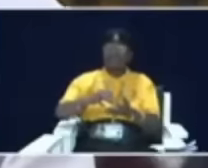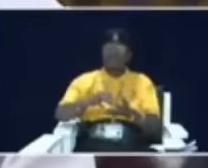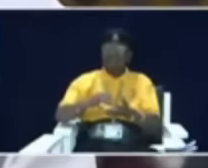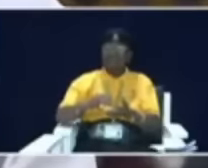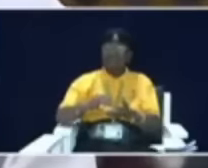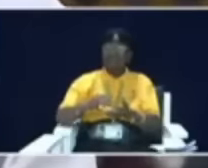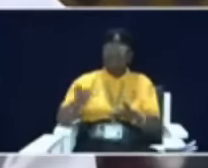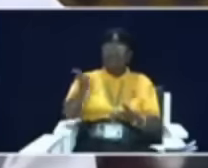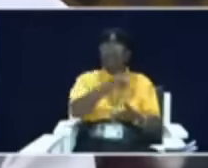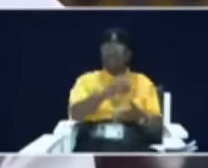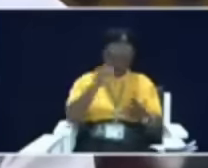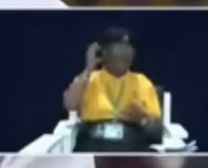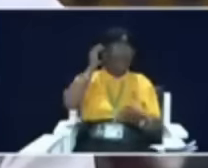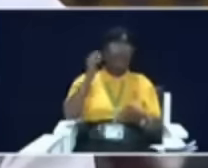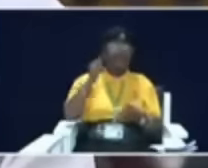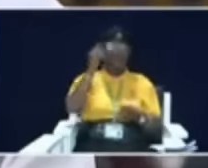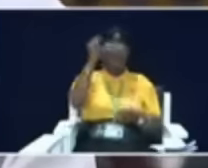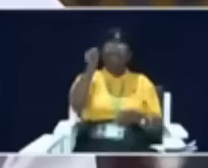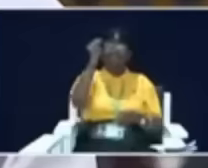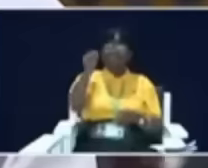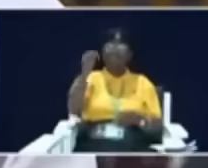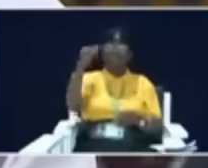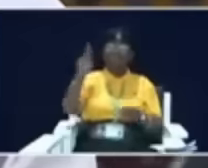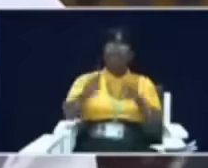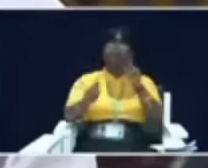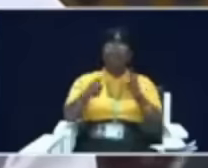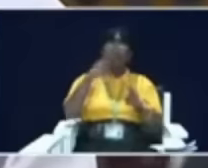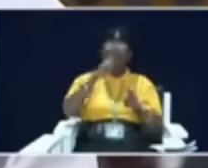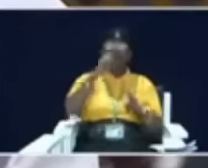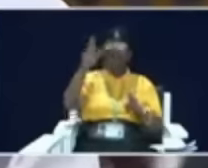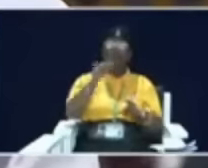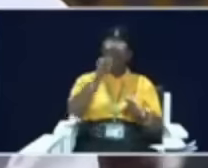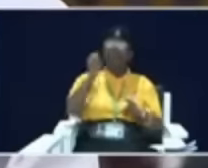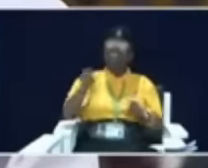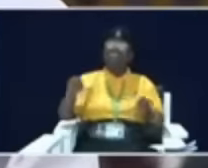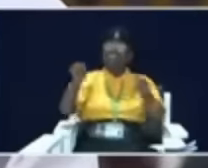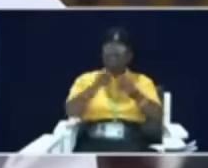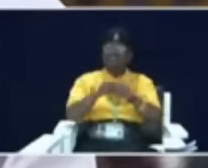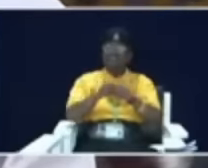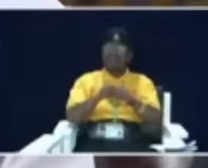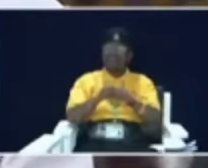You have heard testimonies of people who are not even hoping